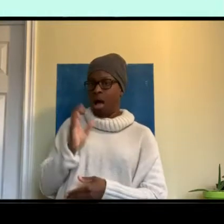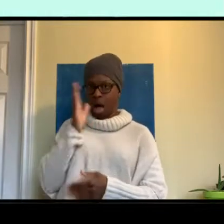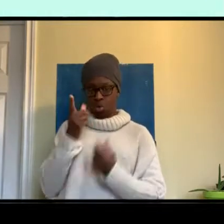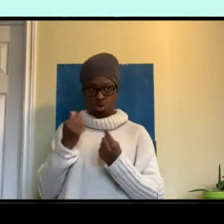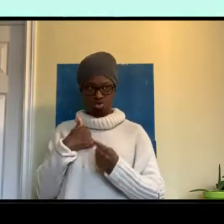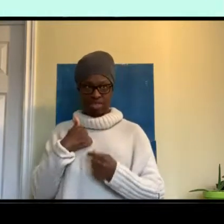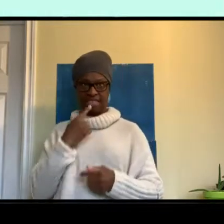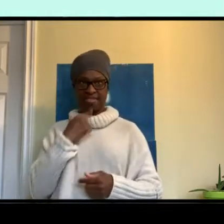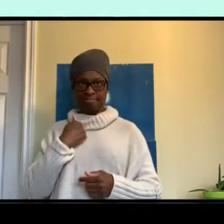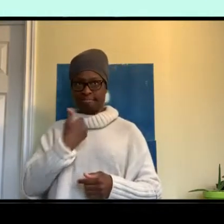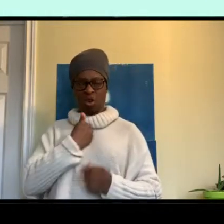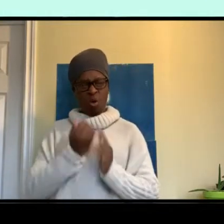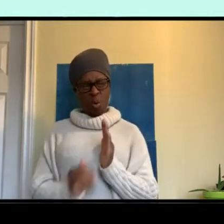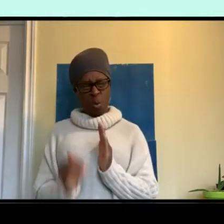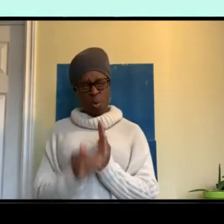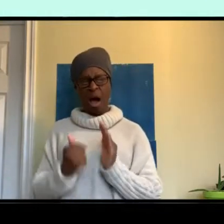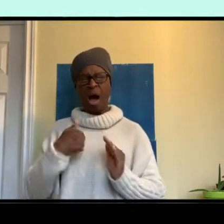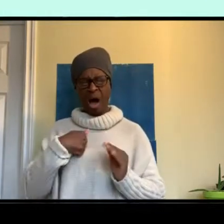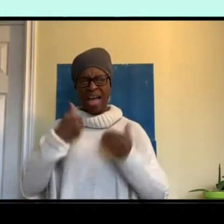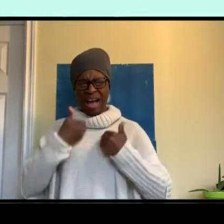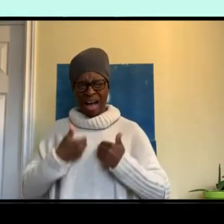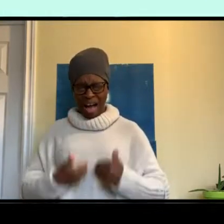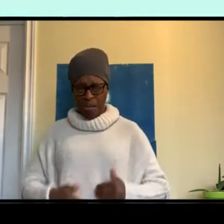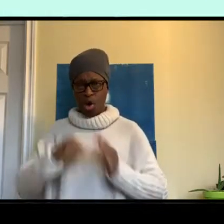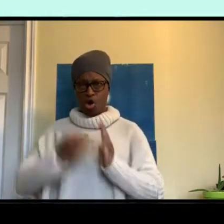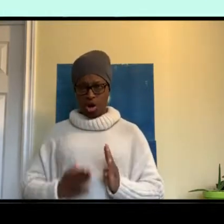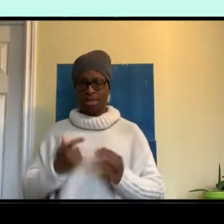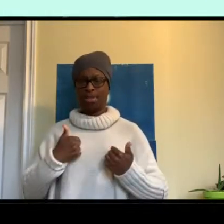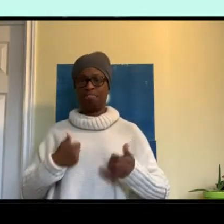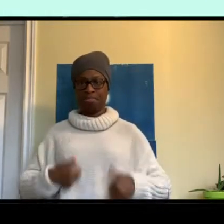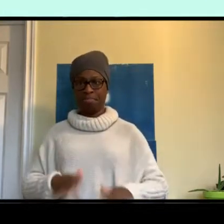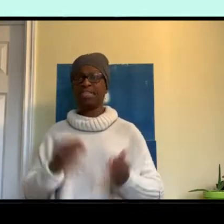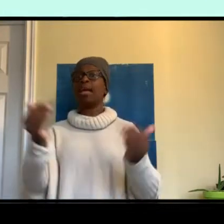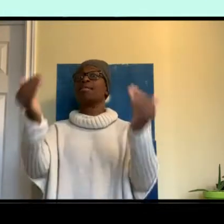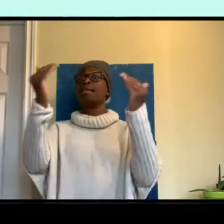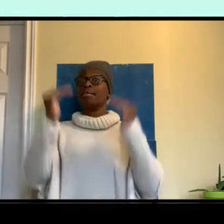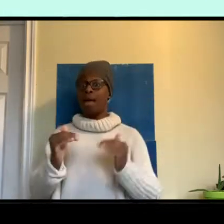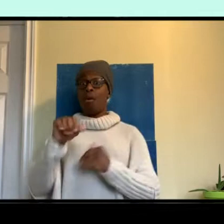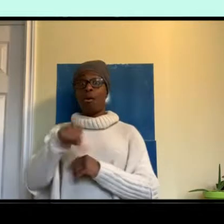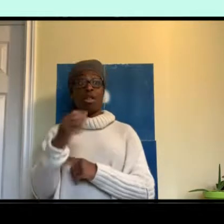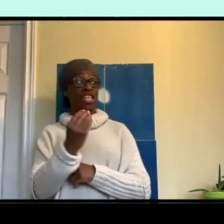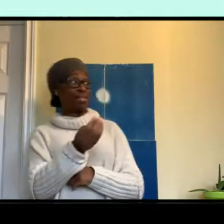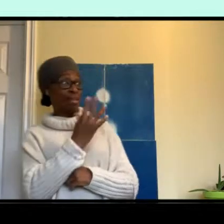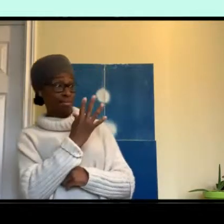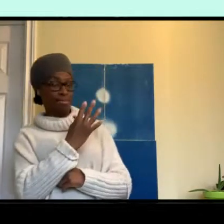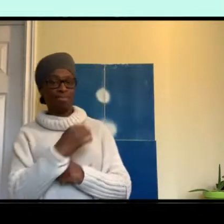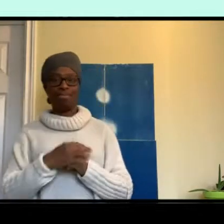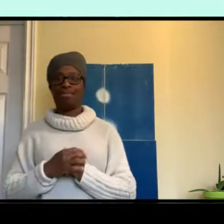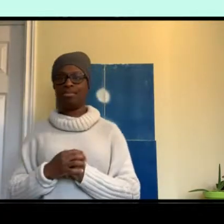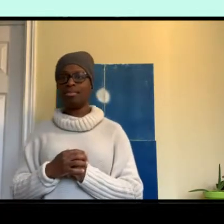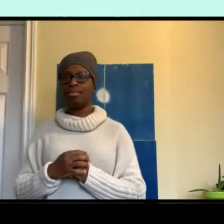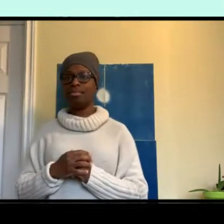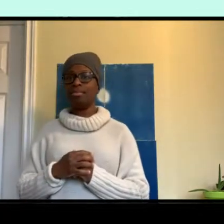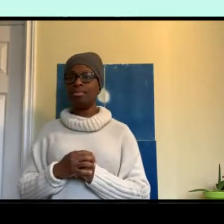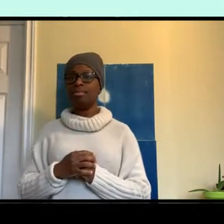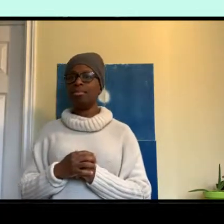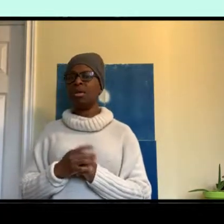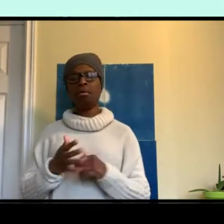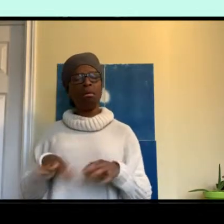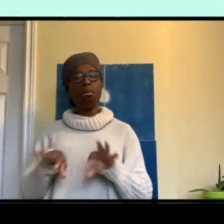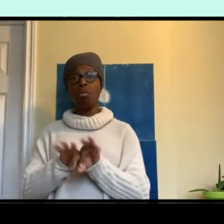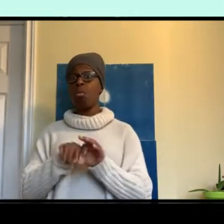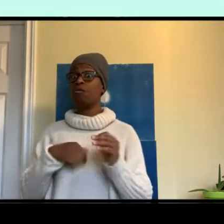Just like I've done today, find yourself a buddy. Heidi's my buddy today. Hey, buddy. Hey,